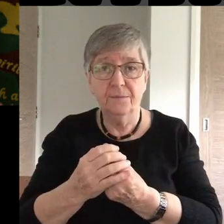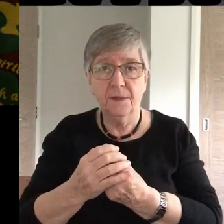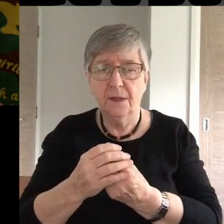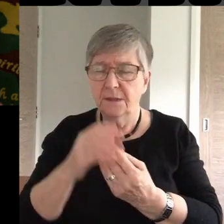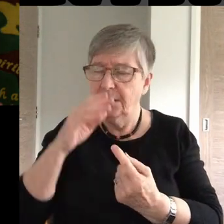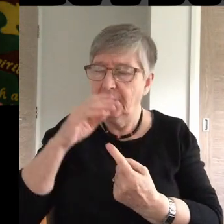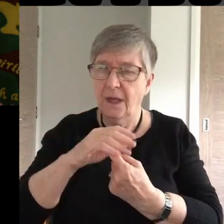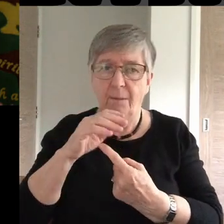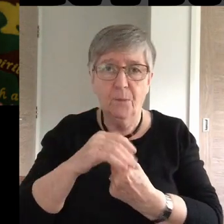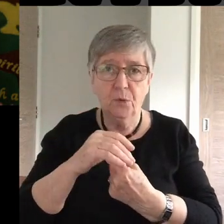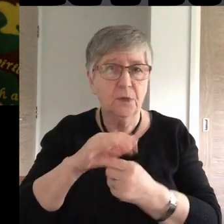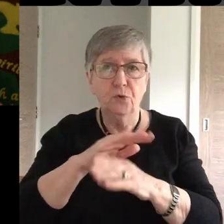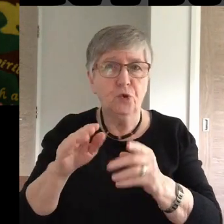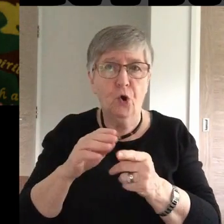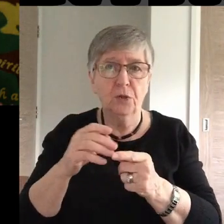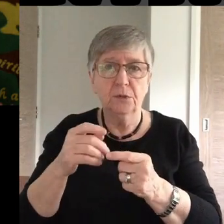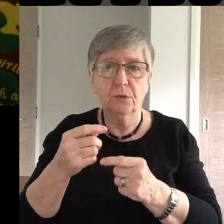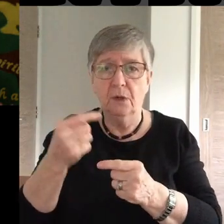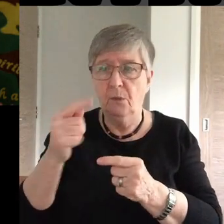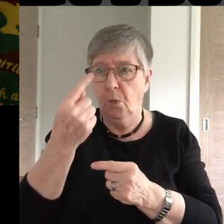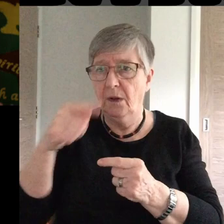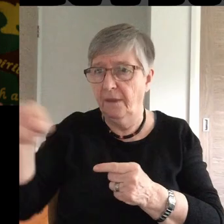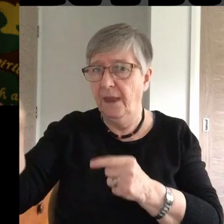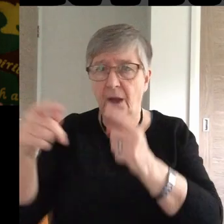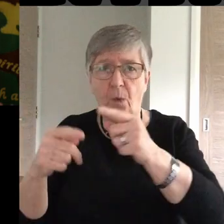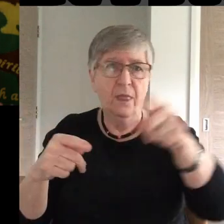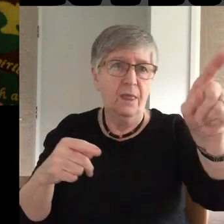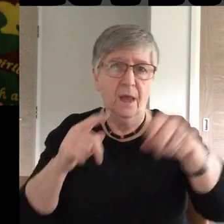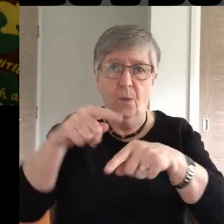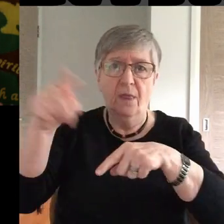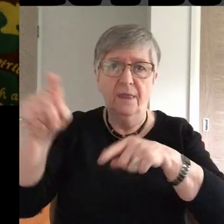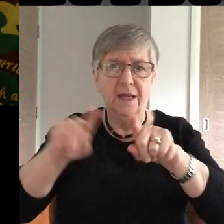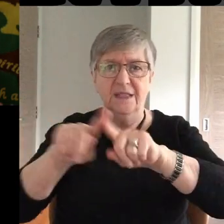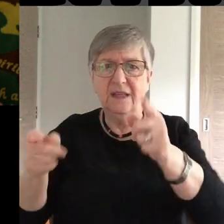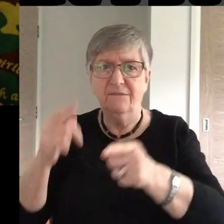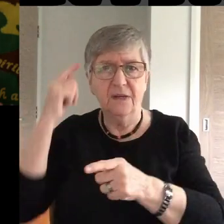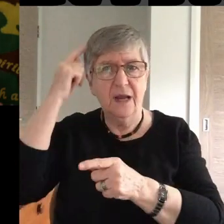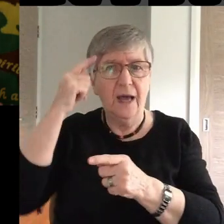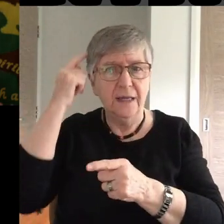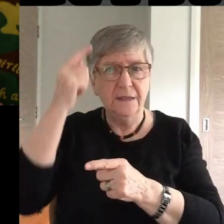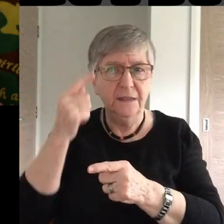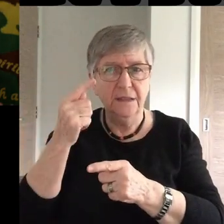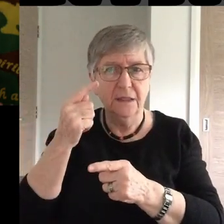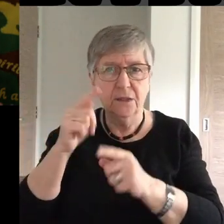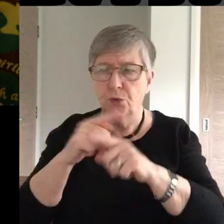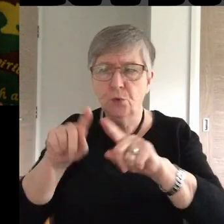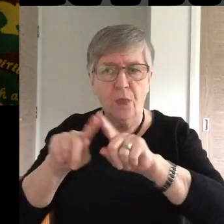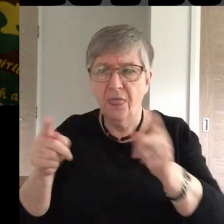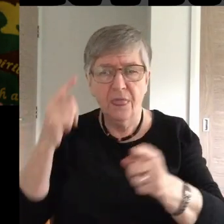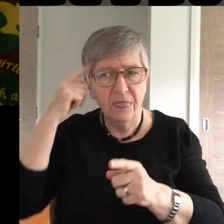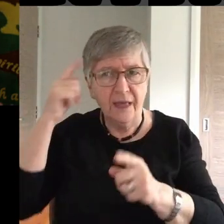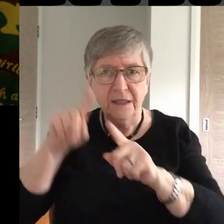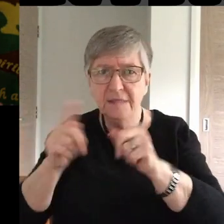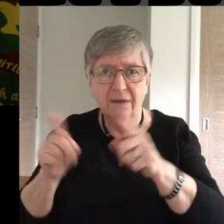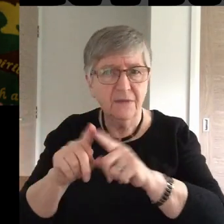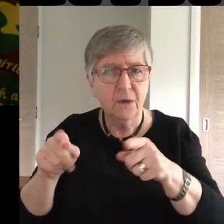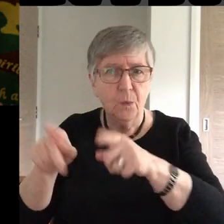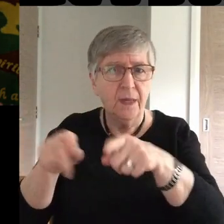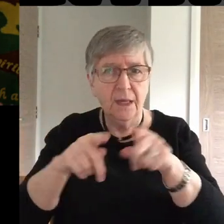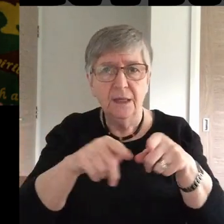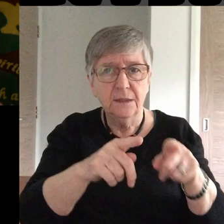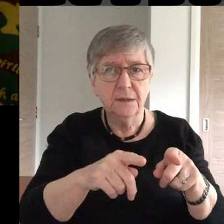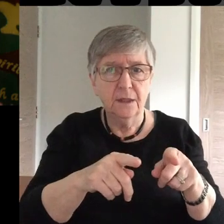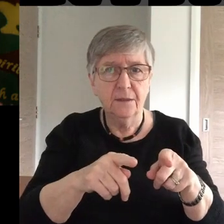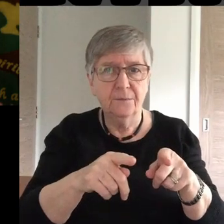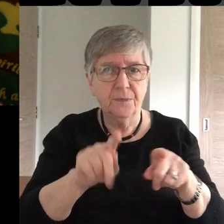Paul says it's so important that you're not all over the place, that you don't have all these different theologies, that you don't think differently from what your teaching